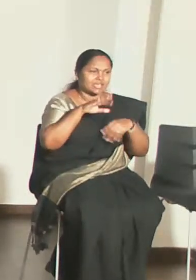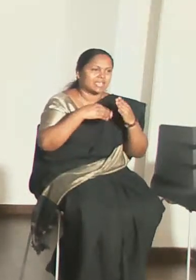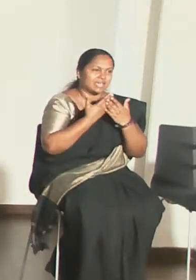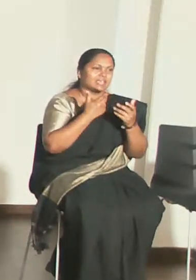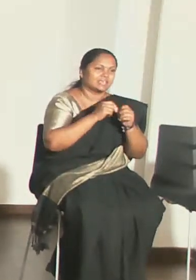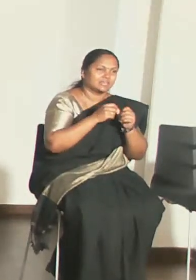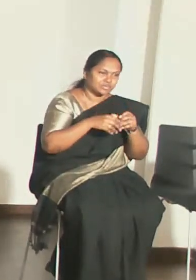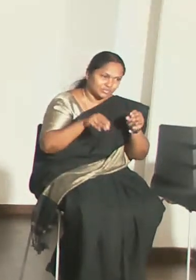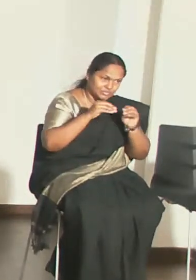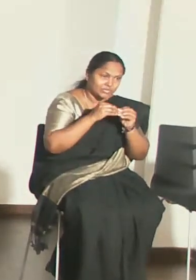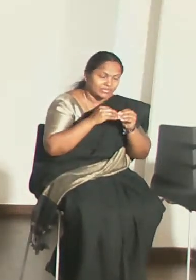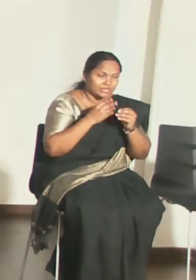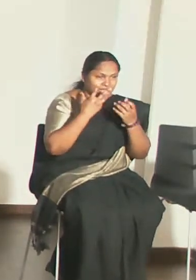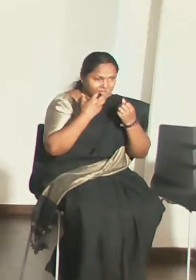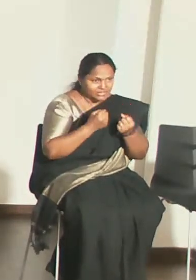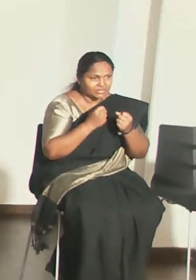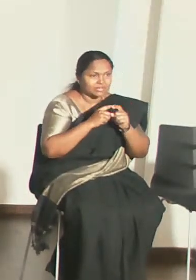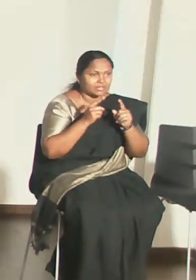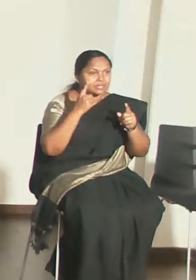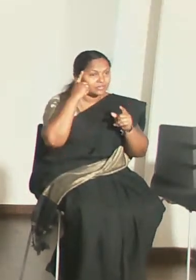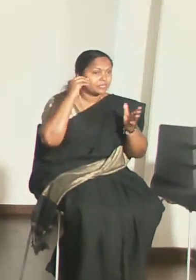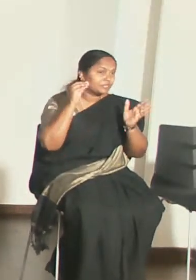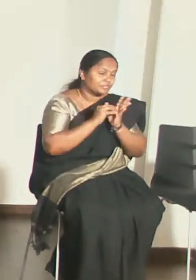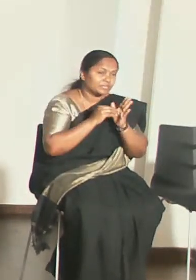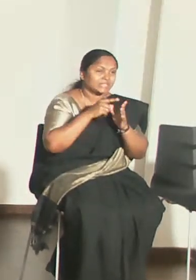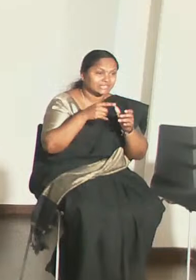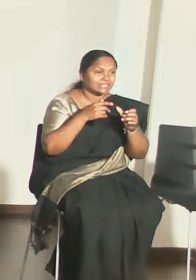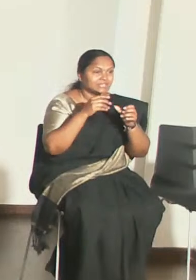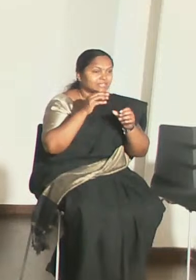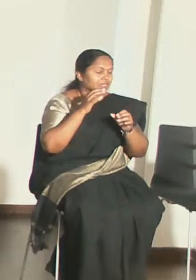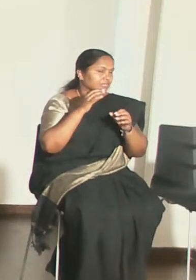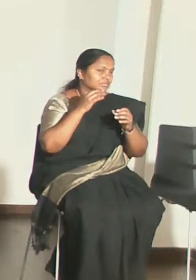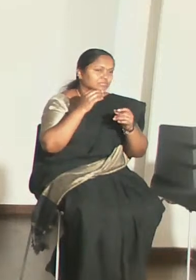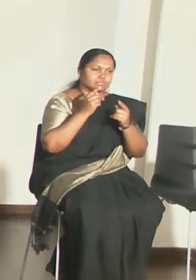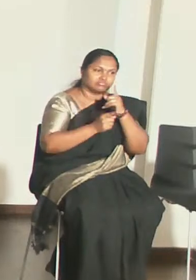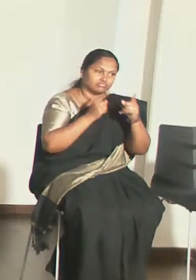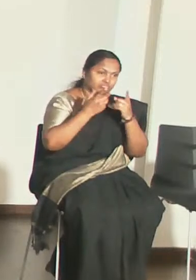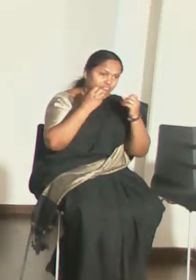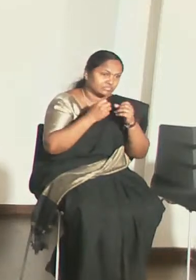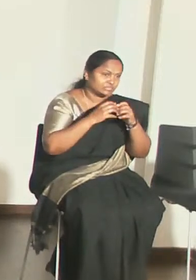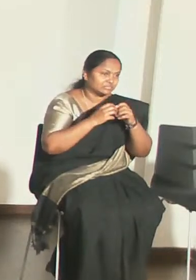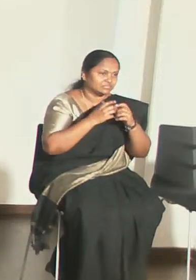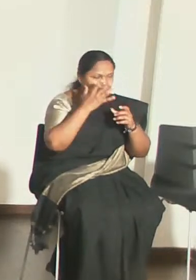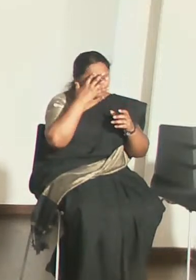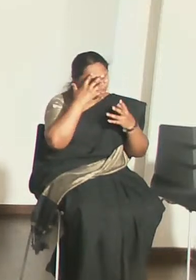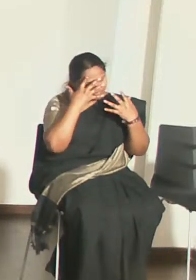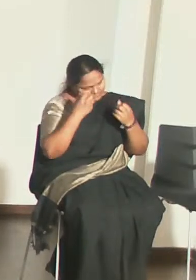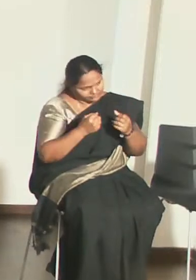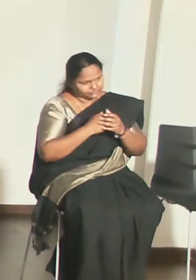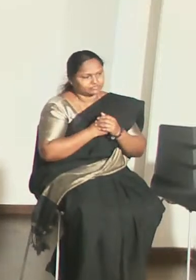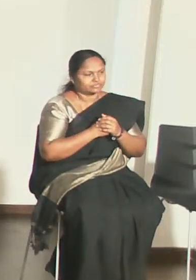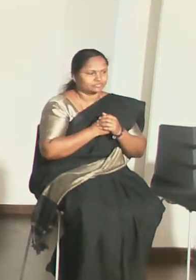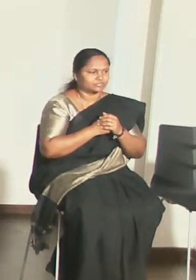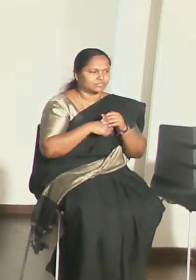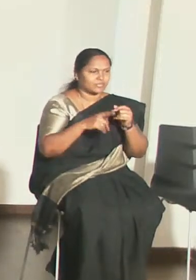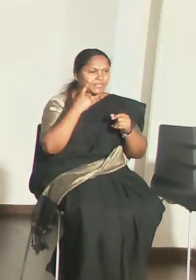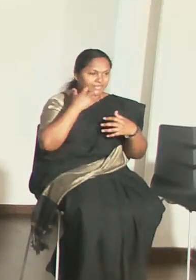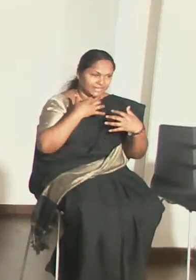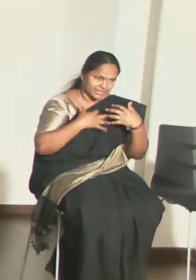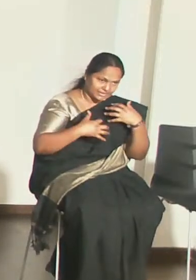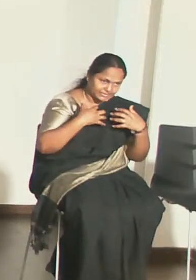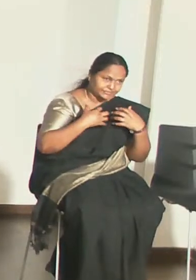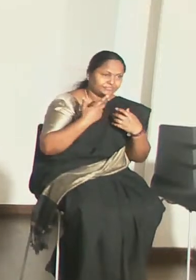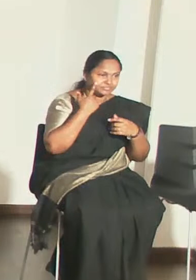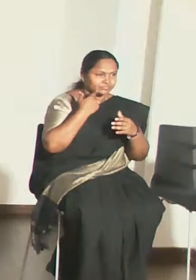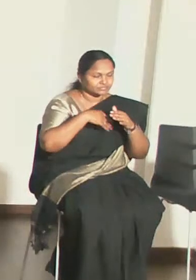all of those things, but criticism is really lacking. And it's so interesting. I've recently